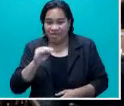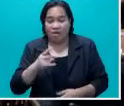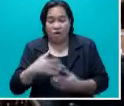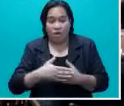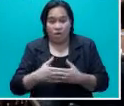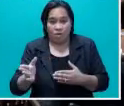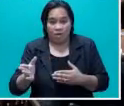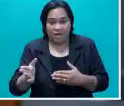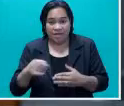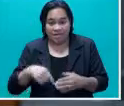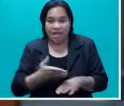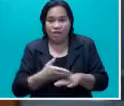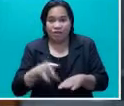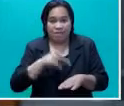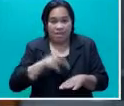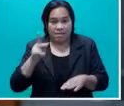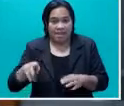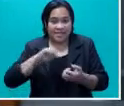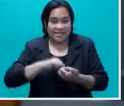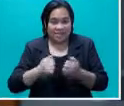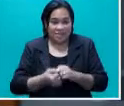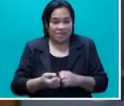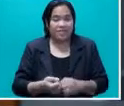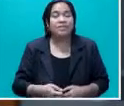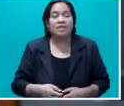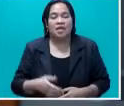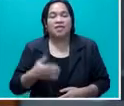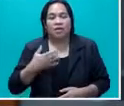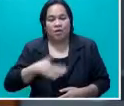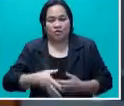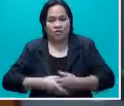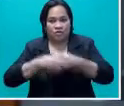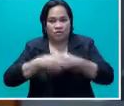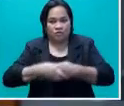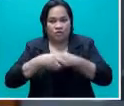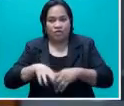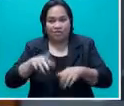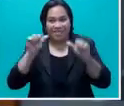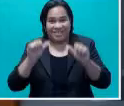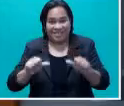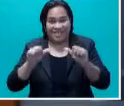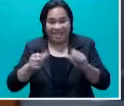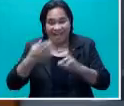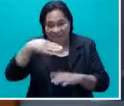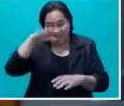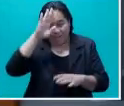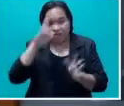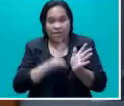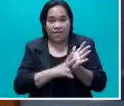opening of this new parliamentary session. And I convey my congratulations to His Excellency Ratu